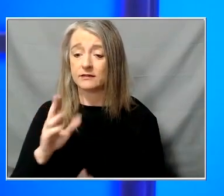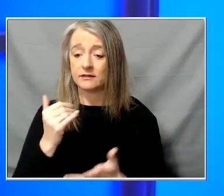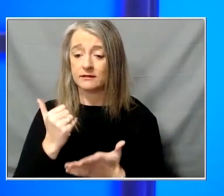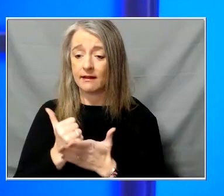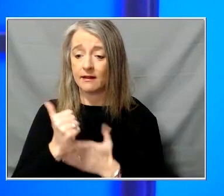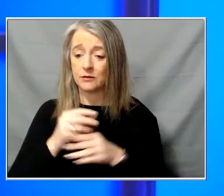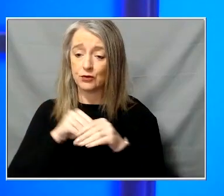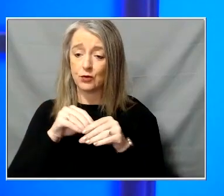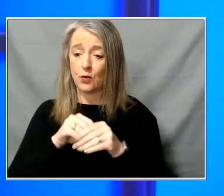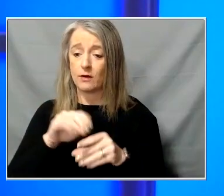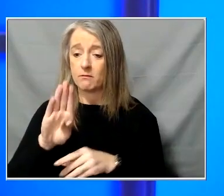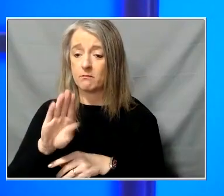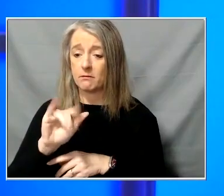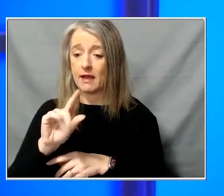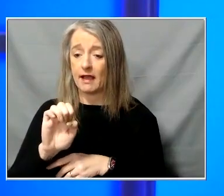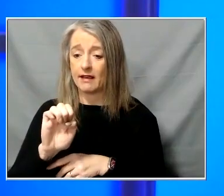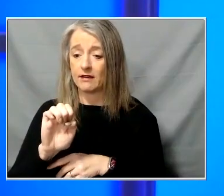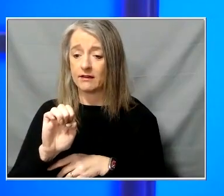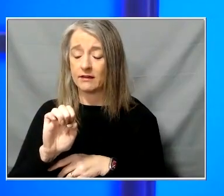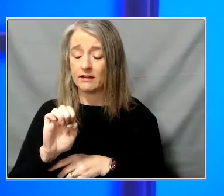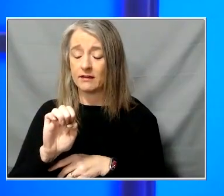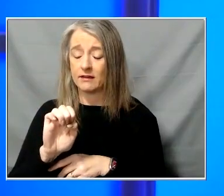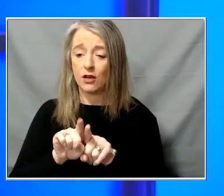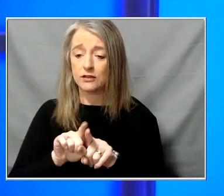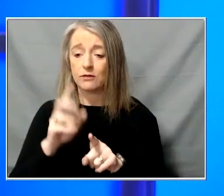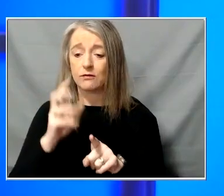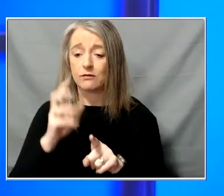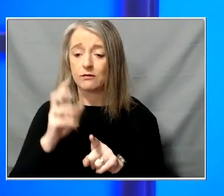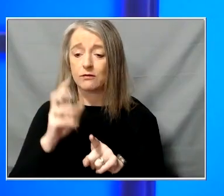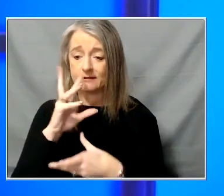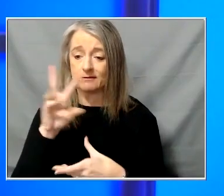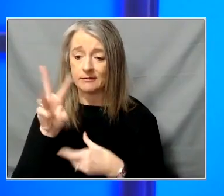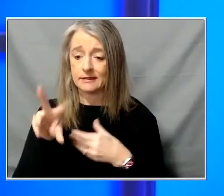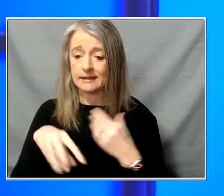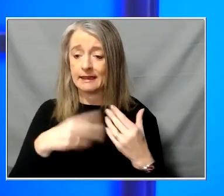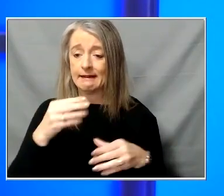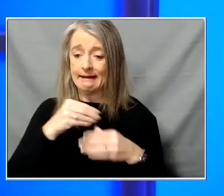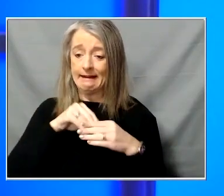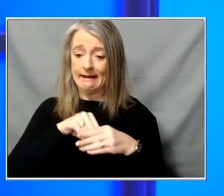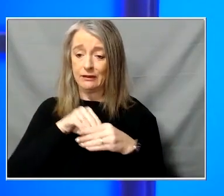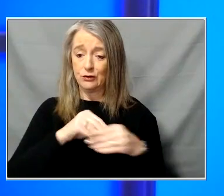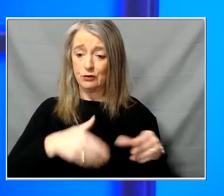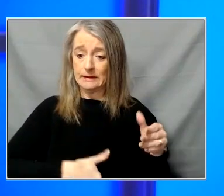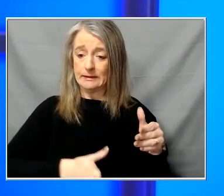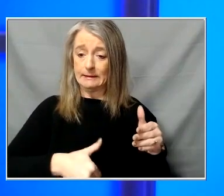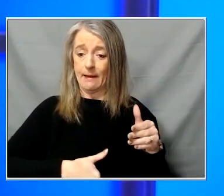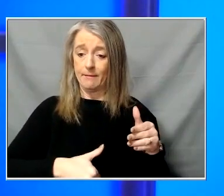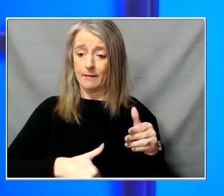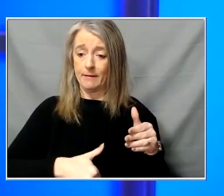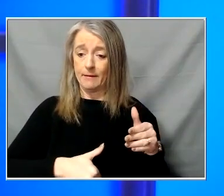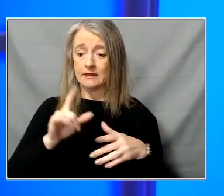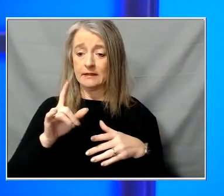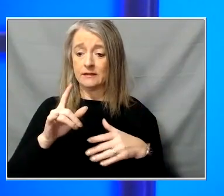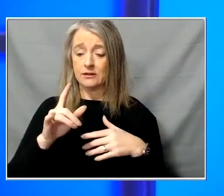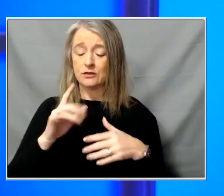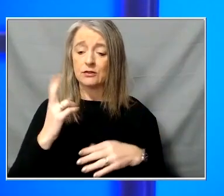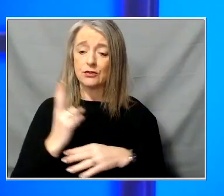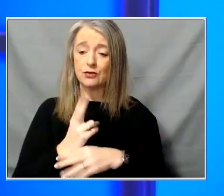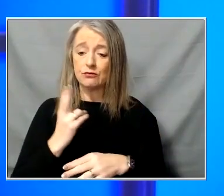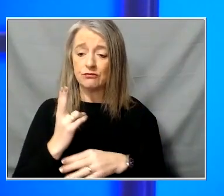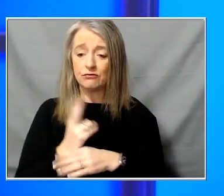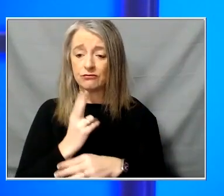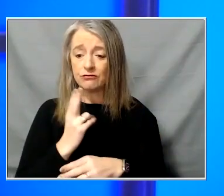in response to fat entering the stomach, so that when that fat exits the stomach and goes into the small intestine, you've got